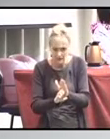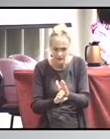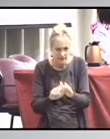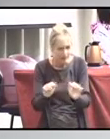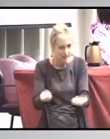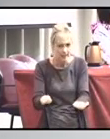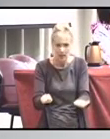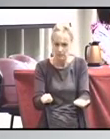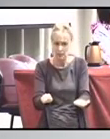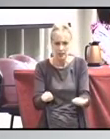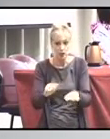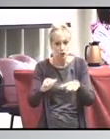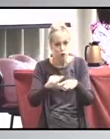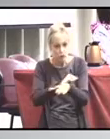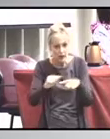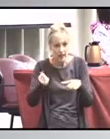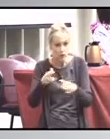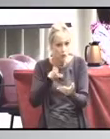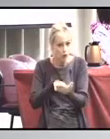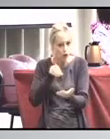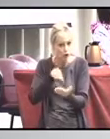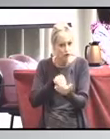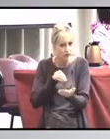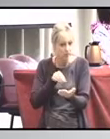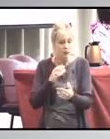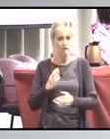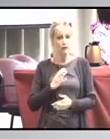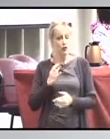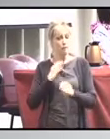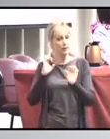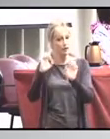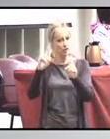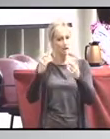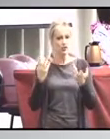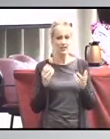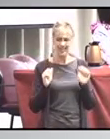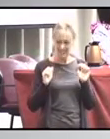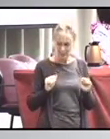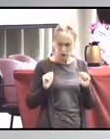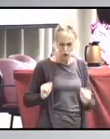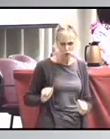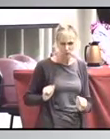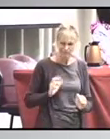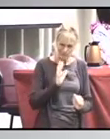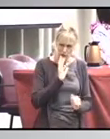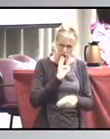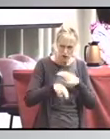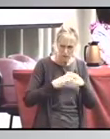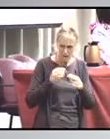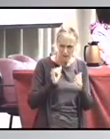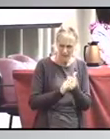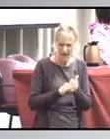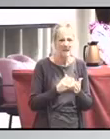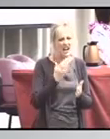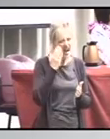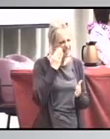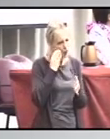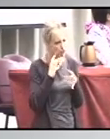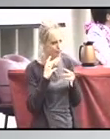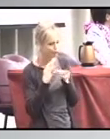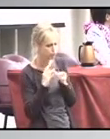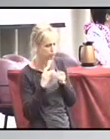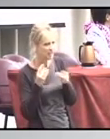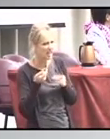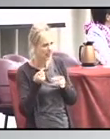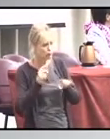be trained or learned in formal education. Could you address that a little bit? I know you alluded to it, sort of, but if you